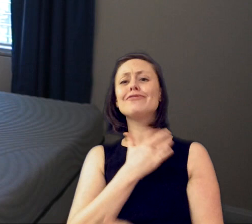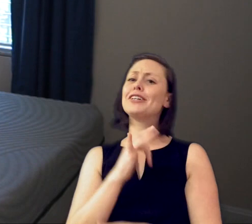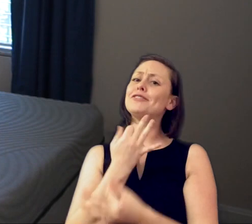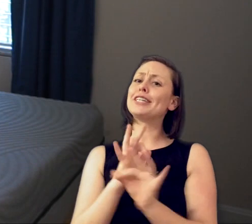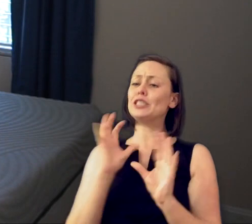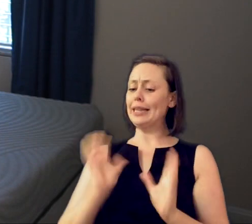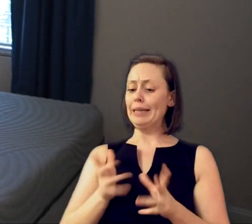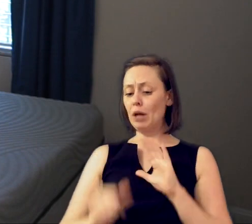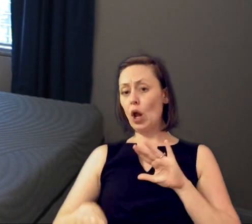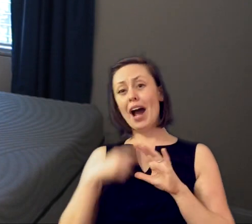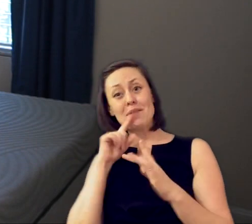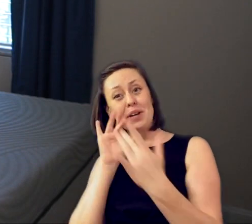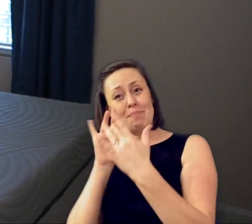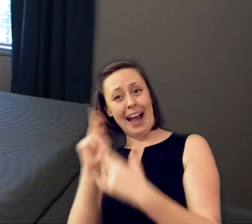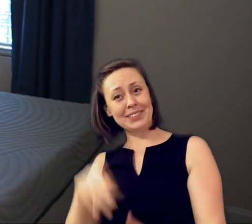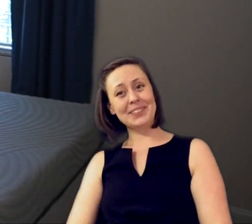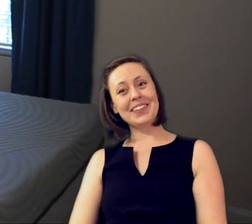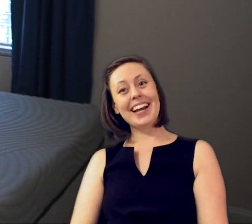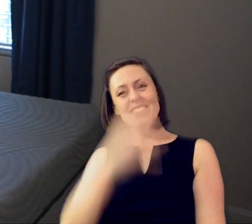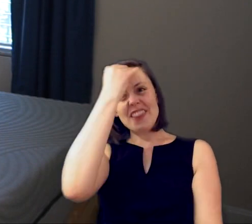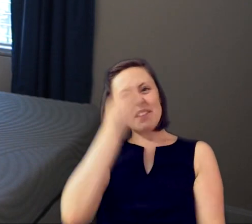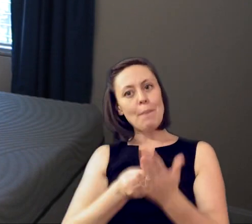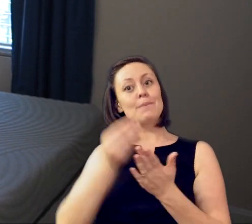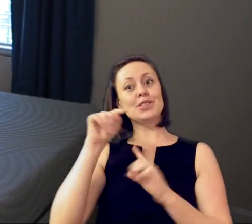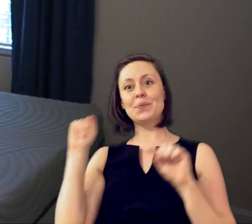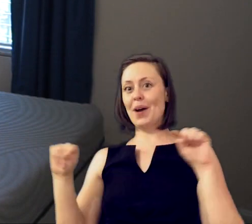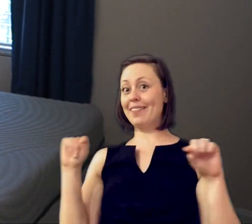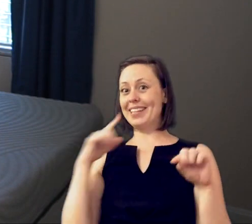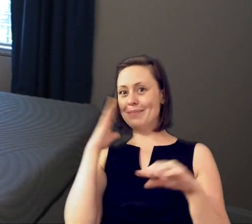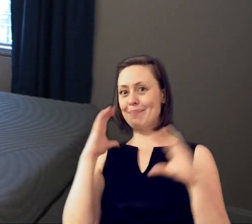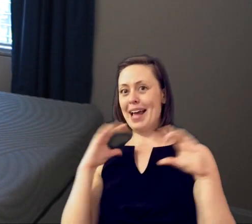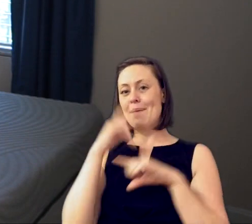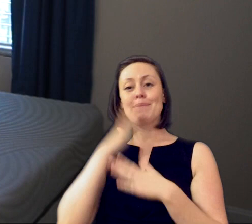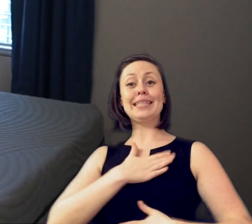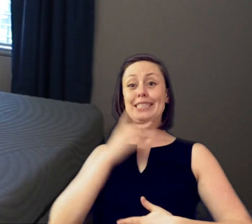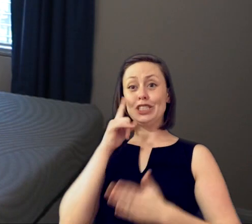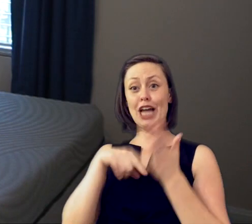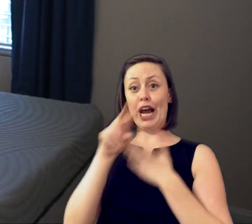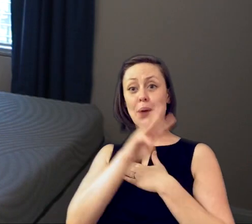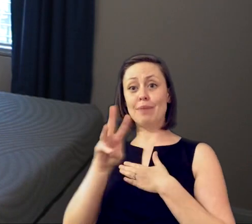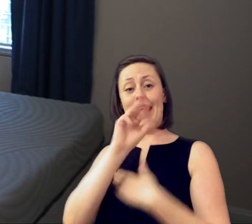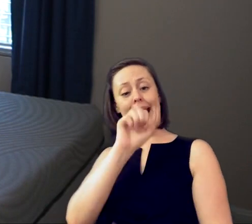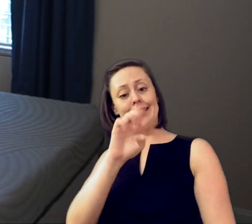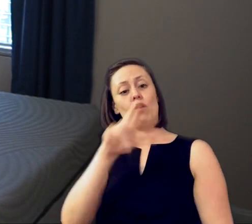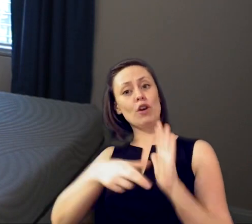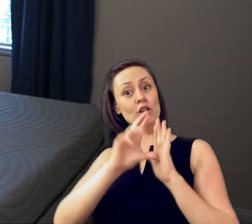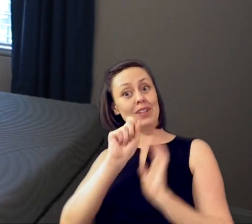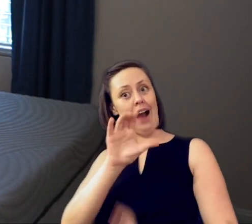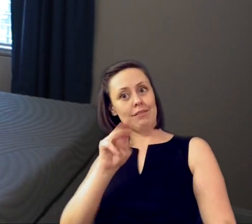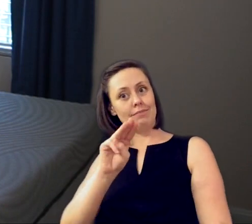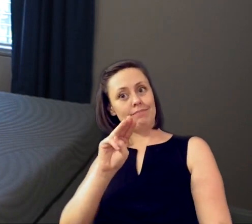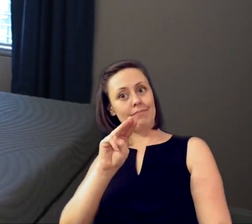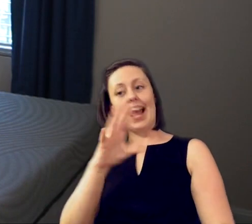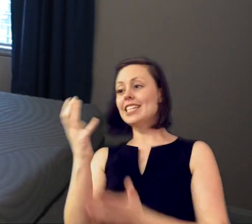and we will get back to you. If you're thinking of purchasing one of these beds, please check out our website, aslreviews.com. We have